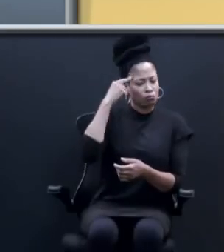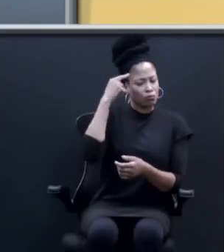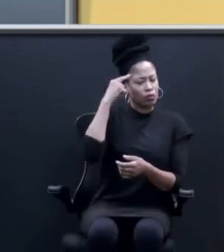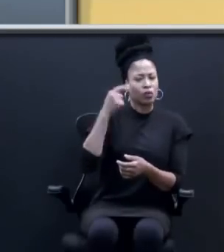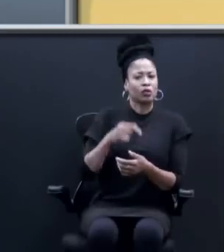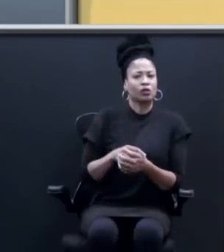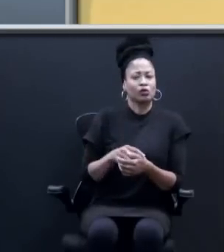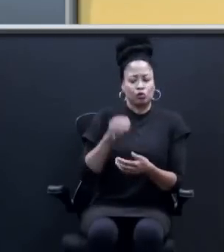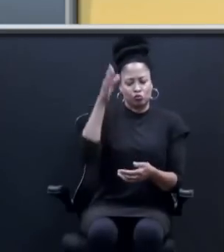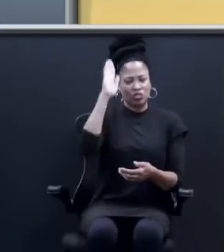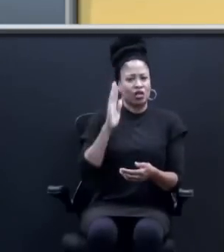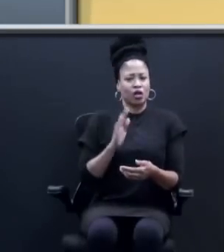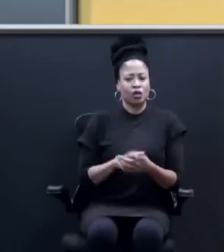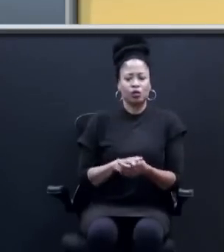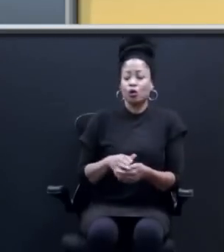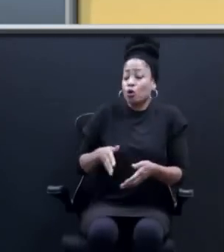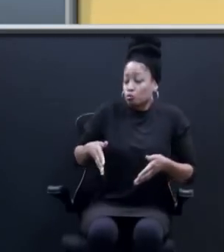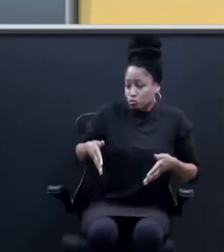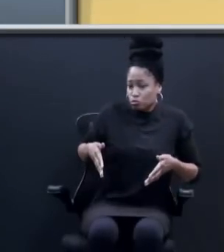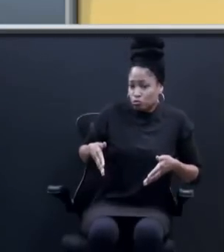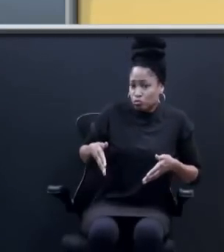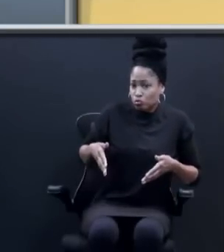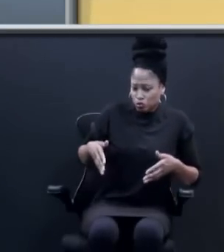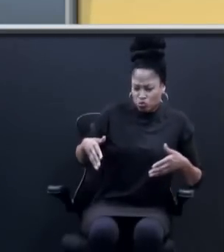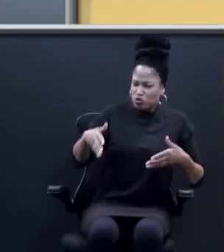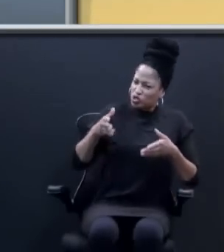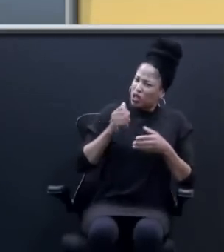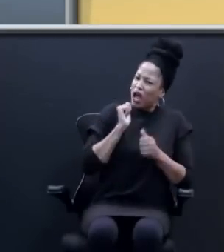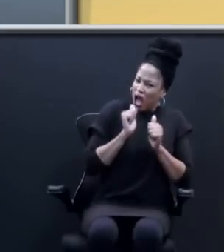way he dressed? I'm just listening.